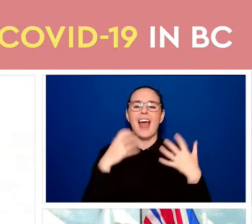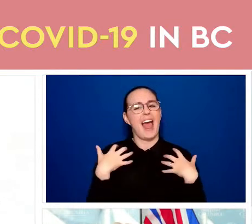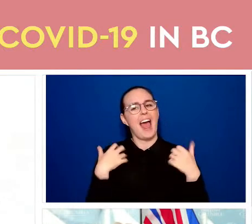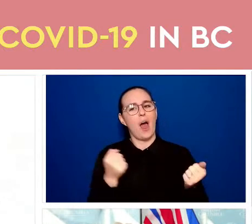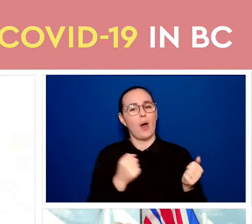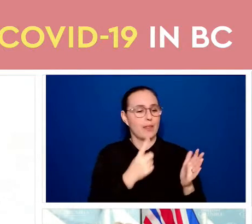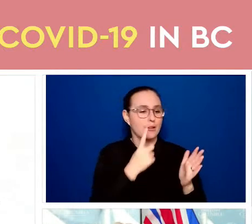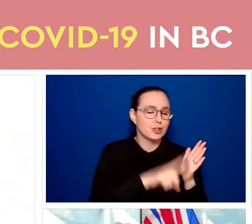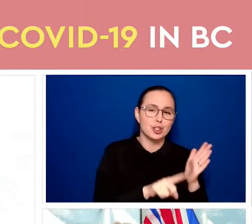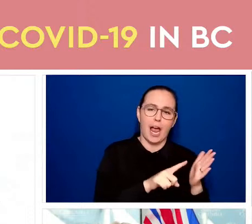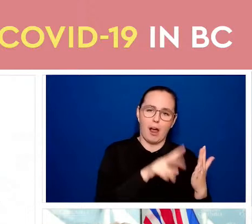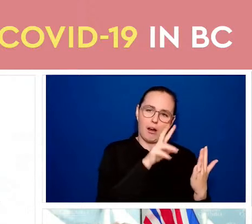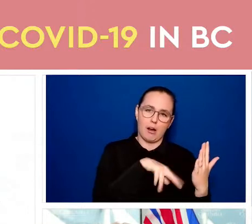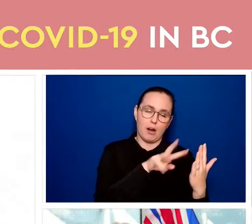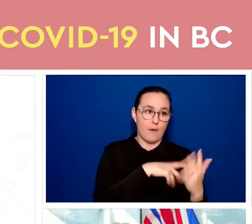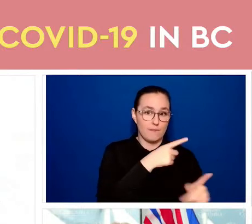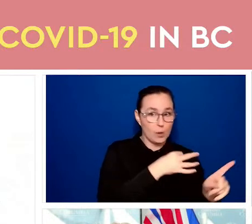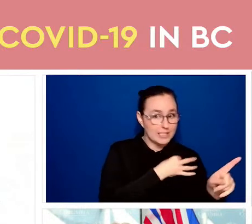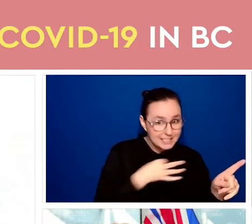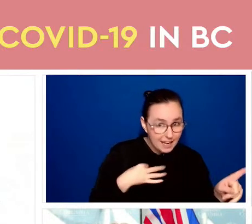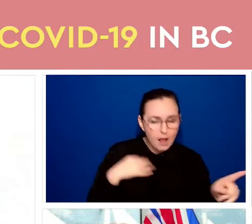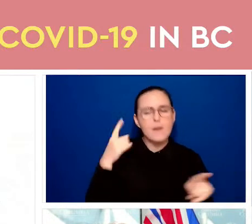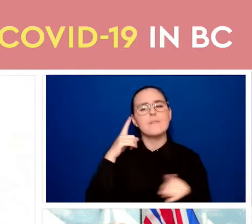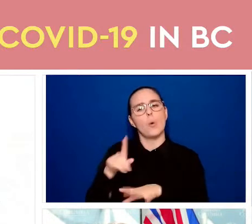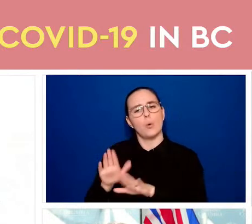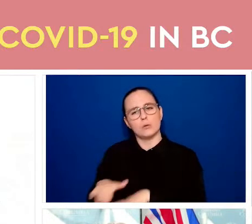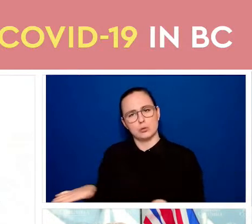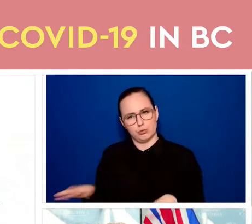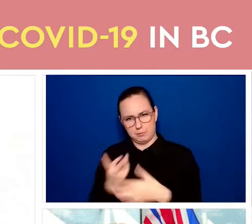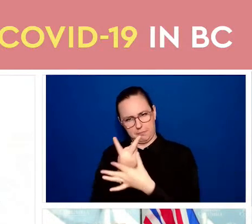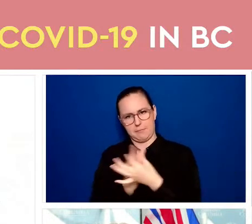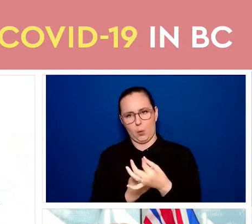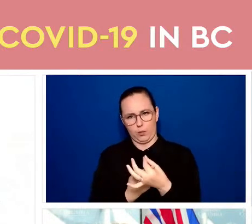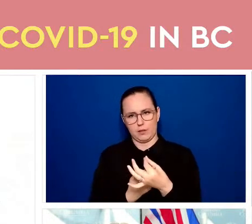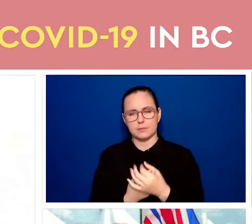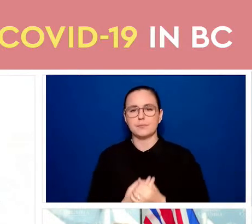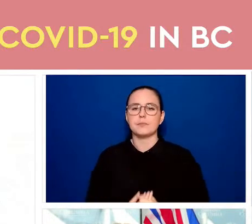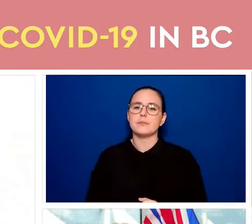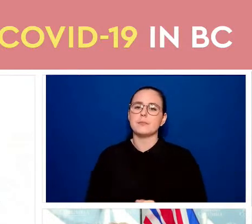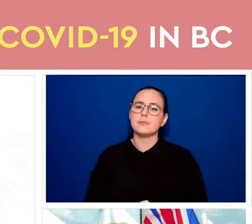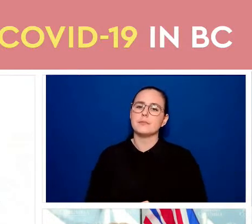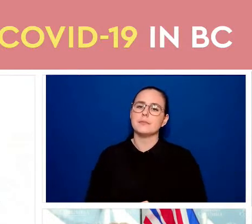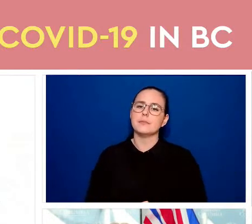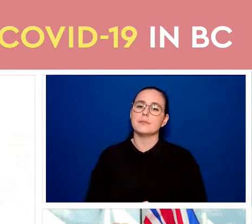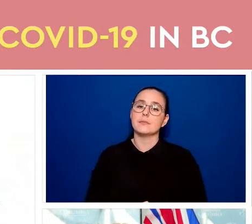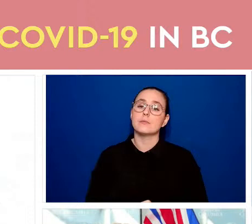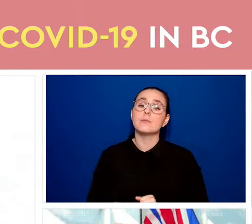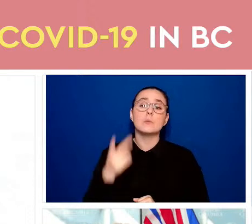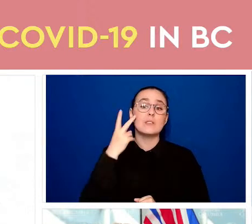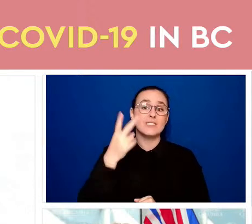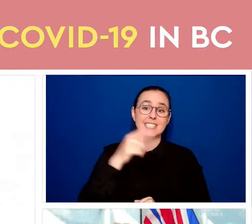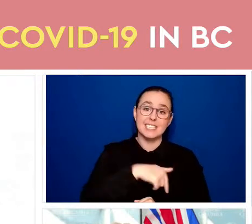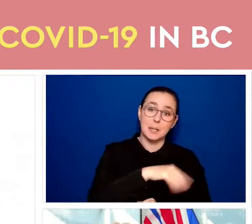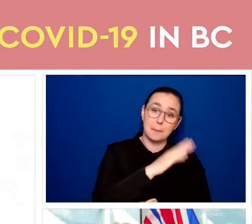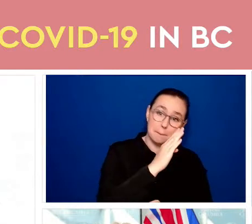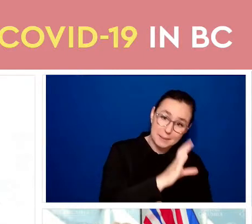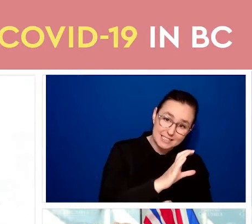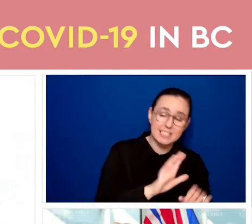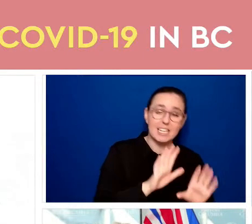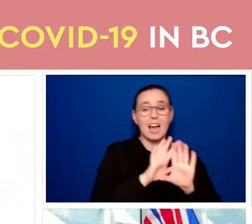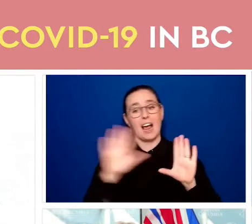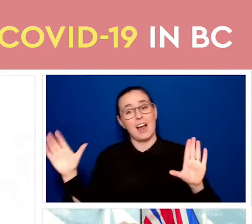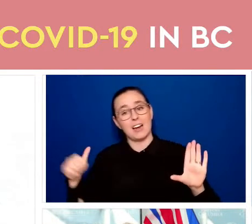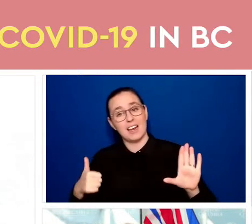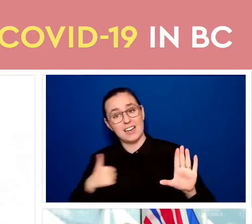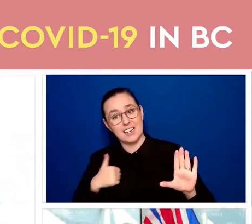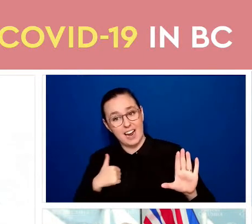we are seeing now in the province, as we're seeing across the country, is that there are other respiratory viruses that are starting to circulate in